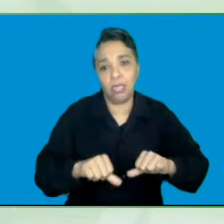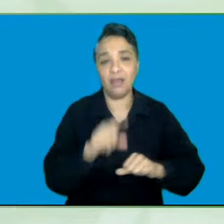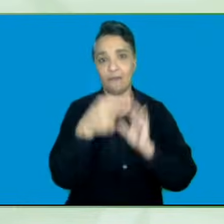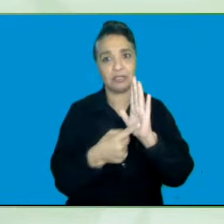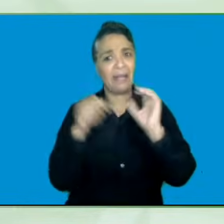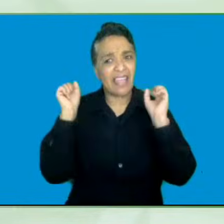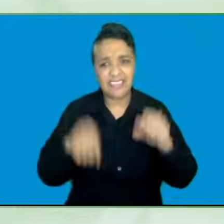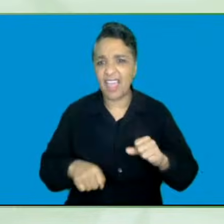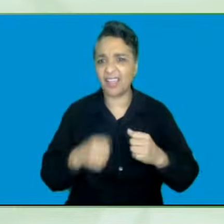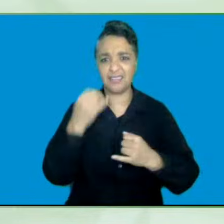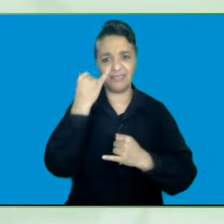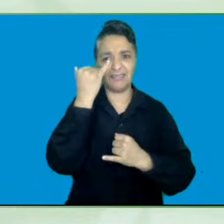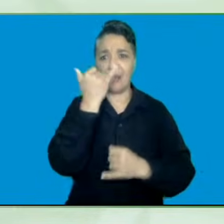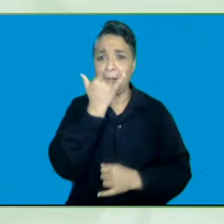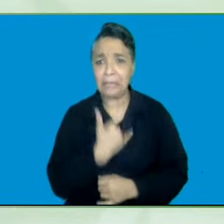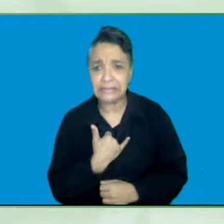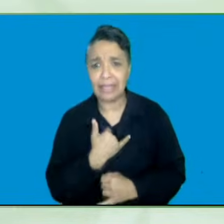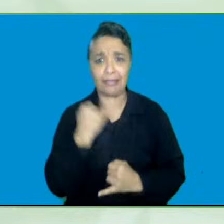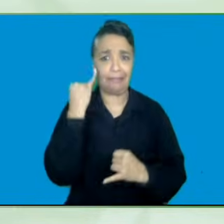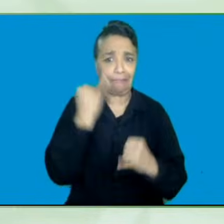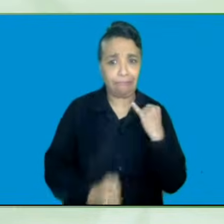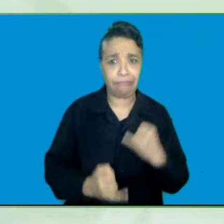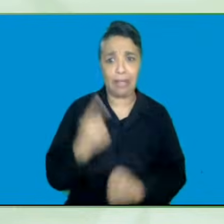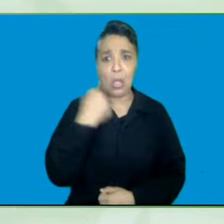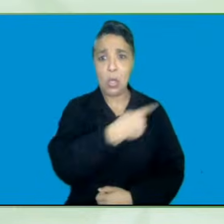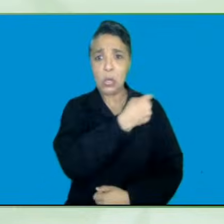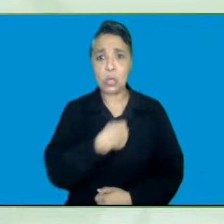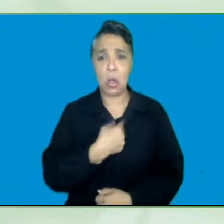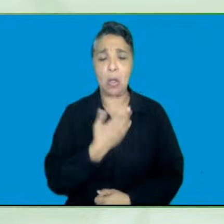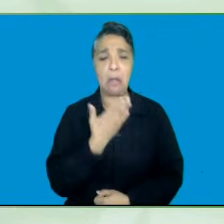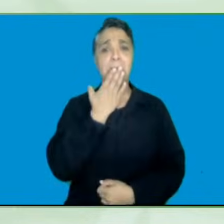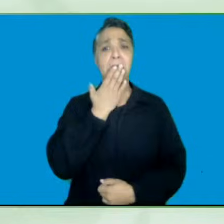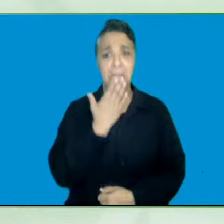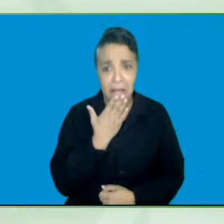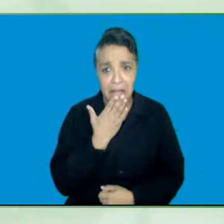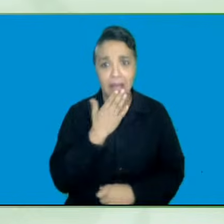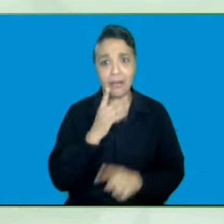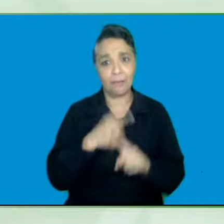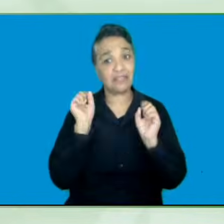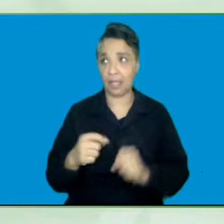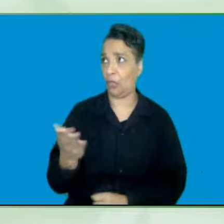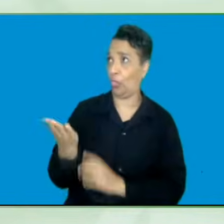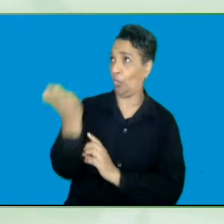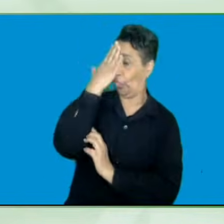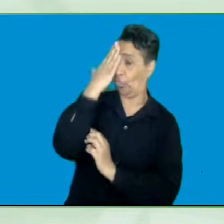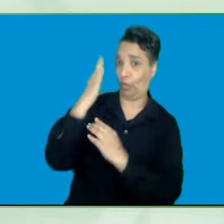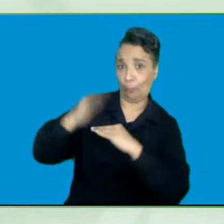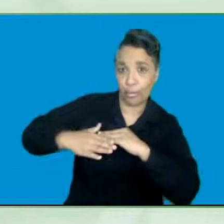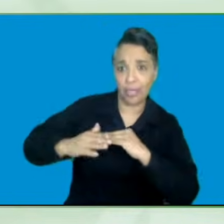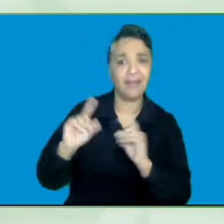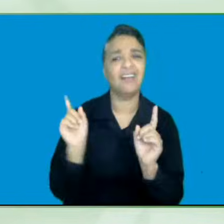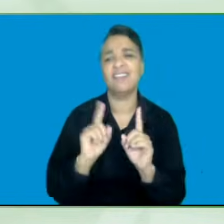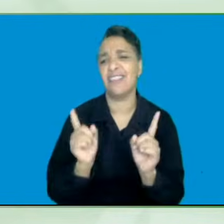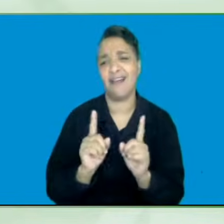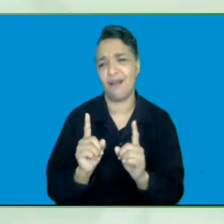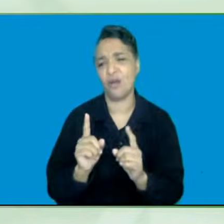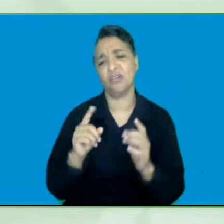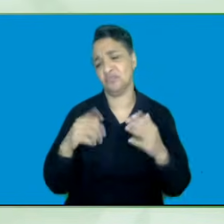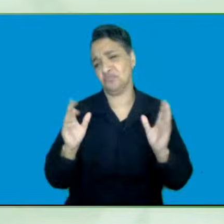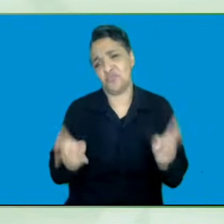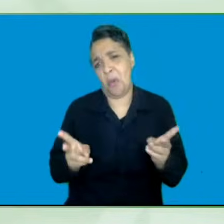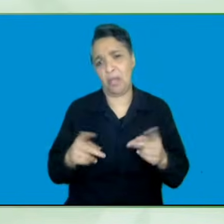make mistakes, but there are no negative repercussions. And the reason that this is so important is because